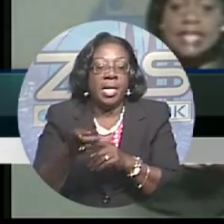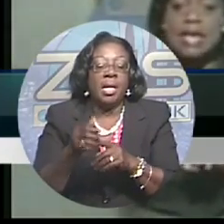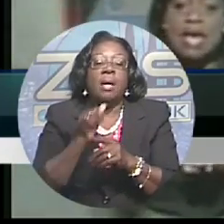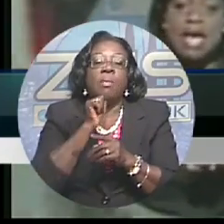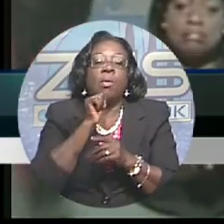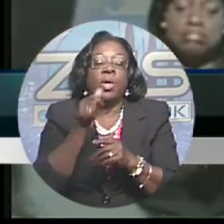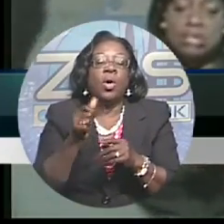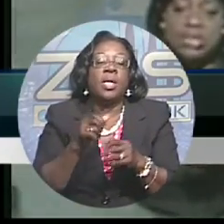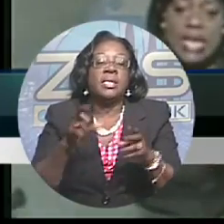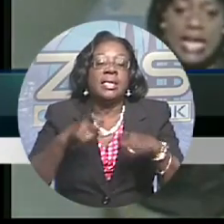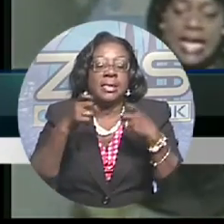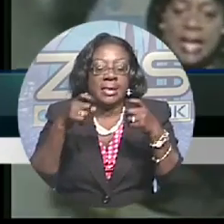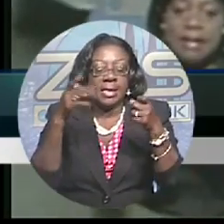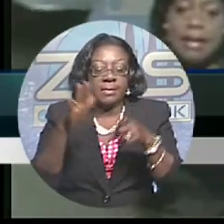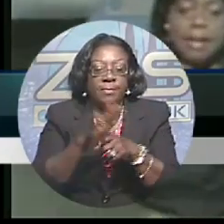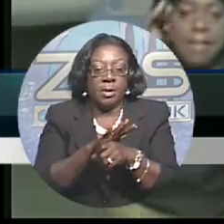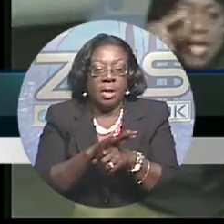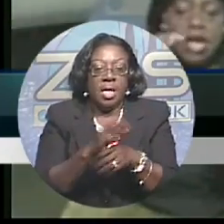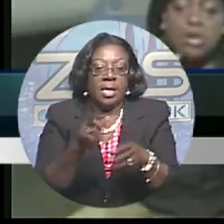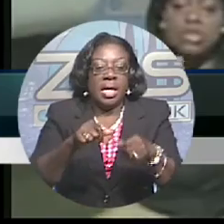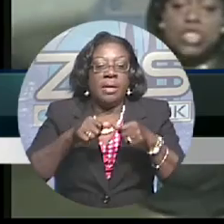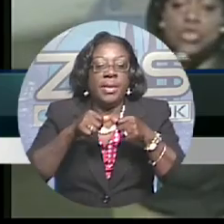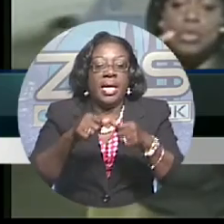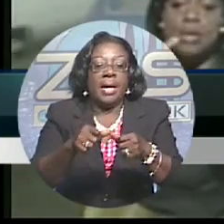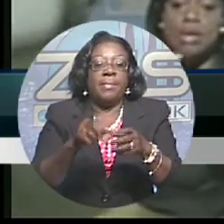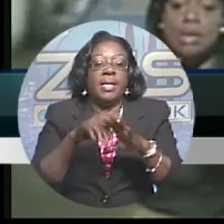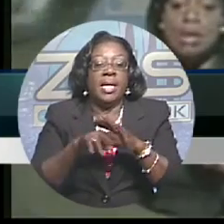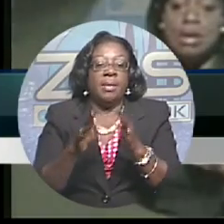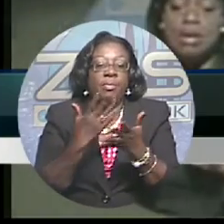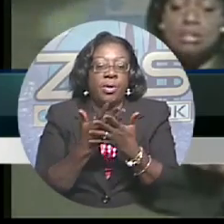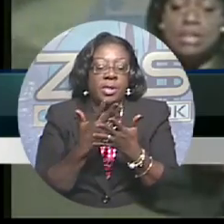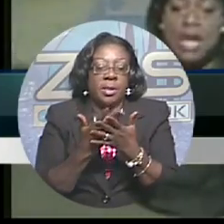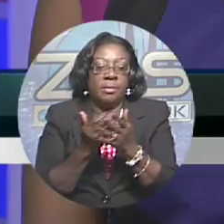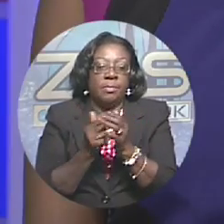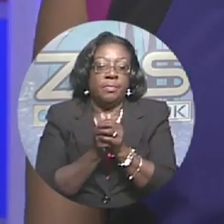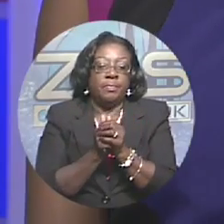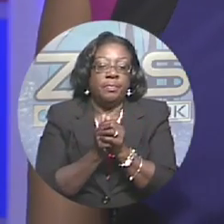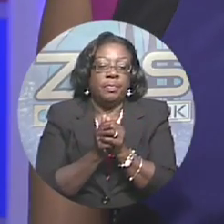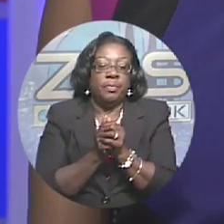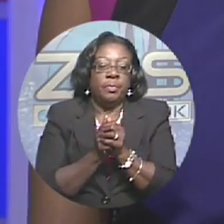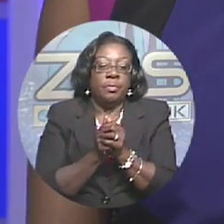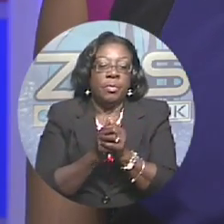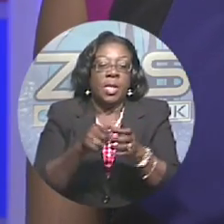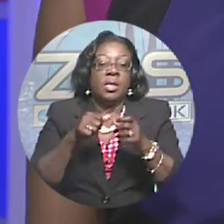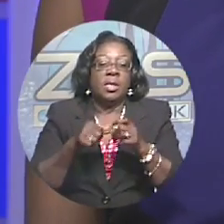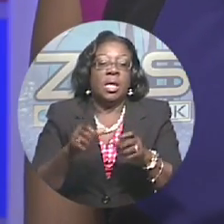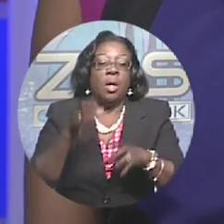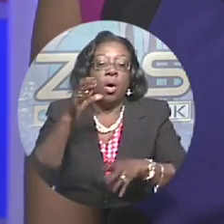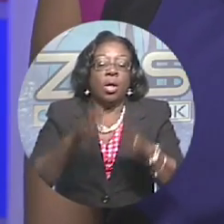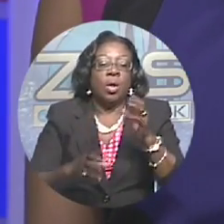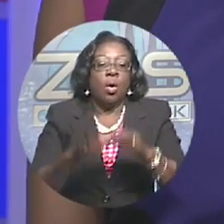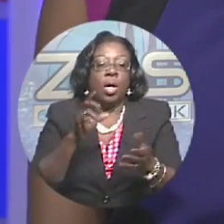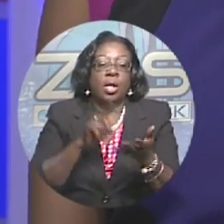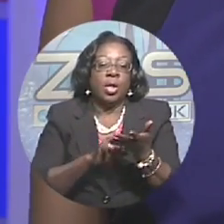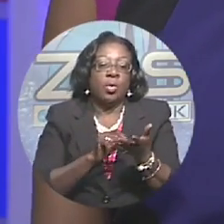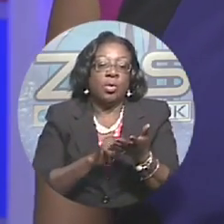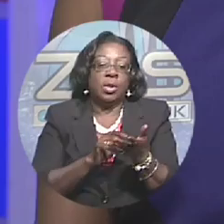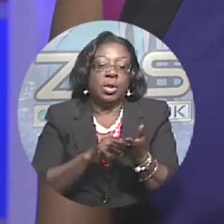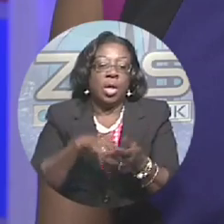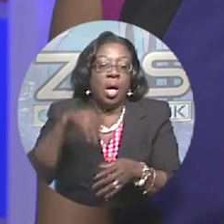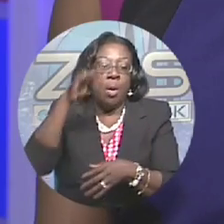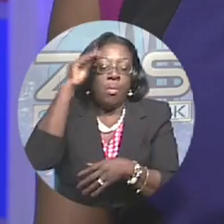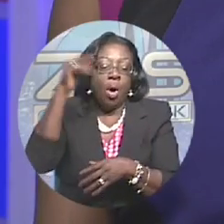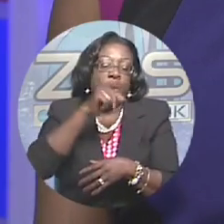ordered that the group be held in prison awaiting extradition. Still on court news, noted attorney Maurice